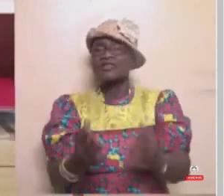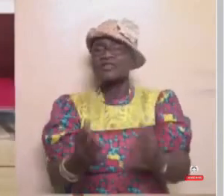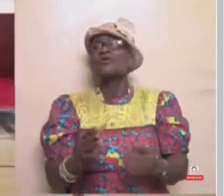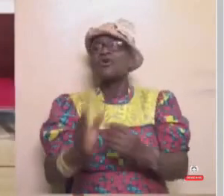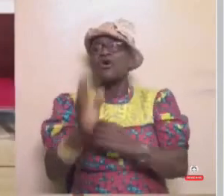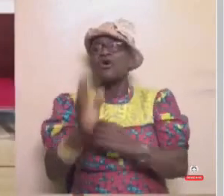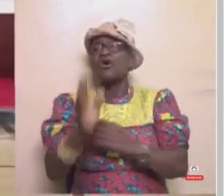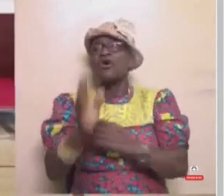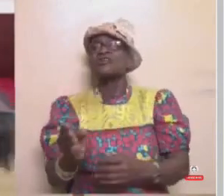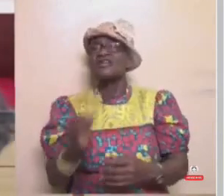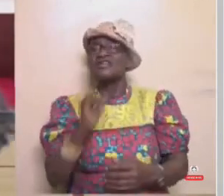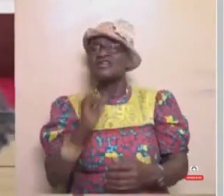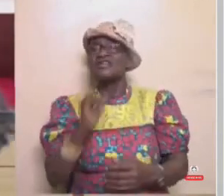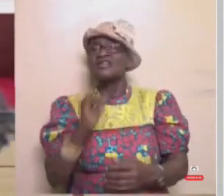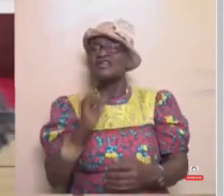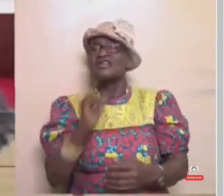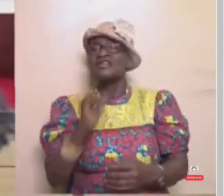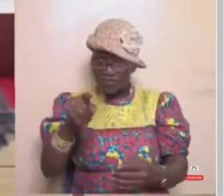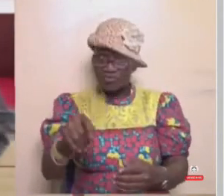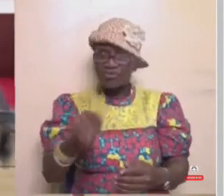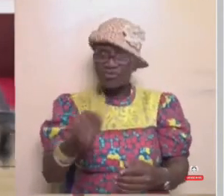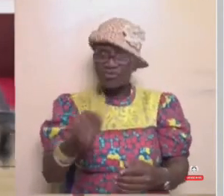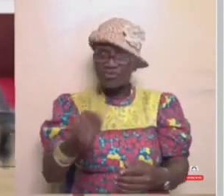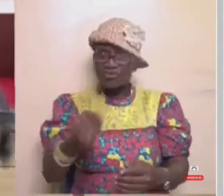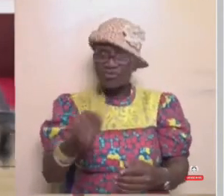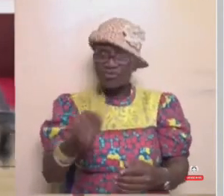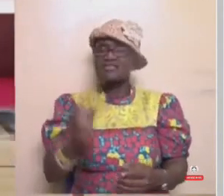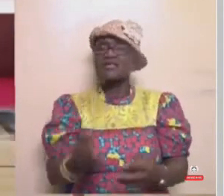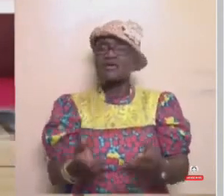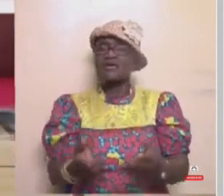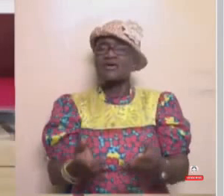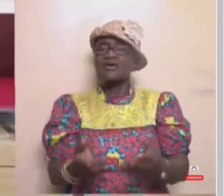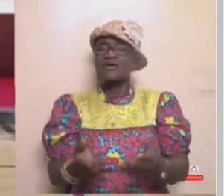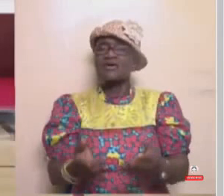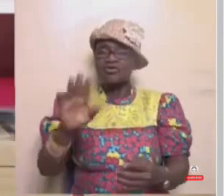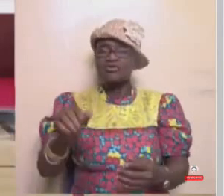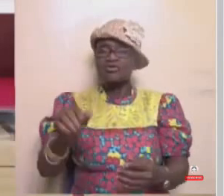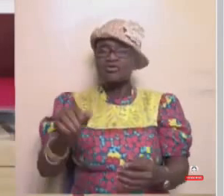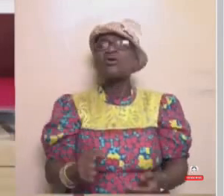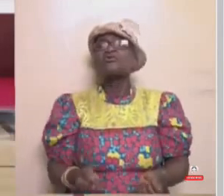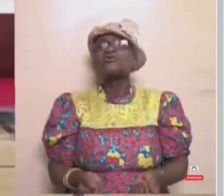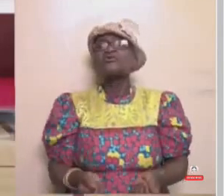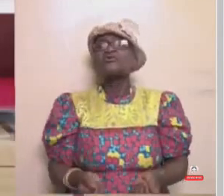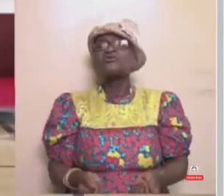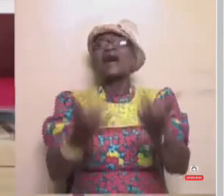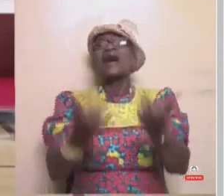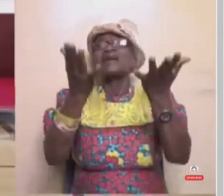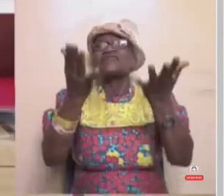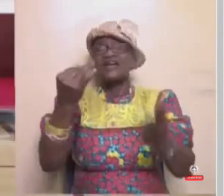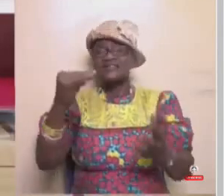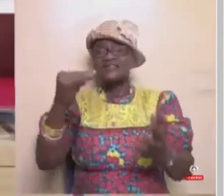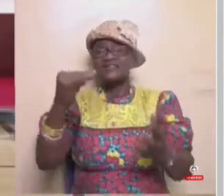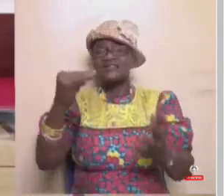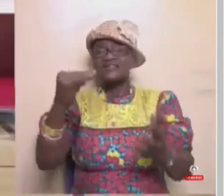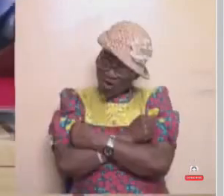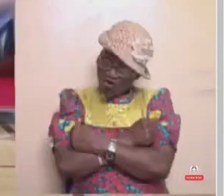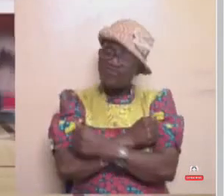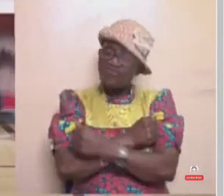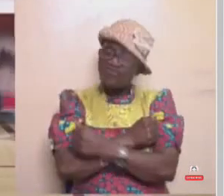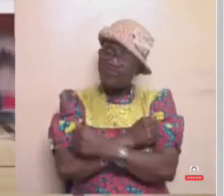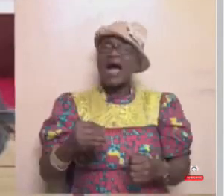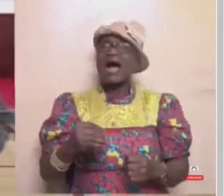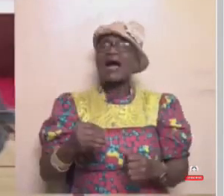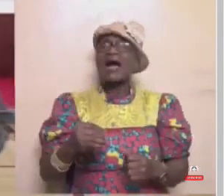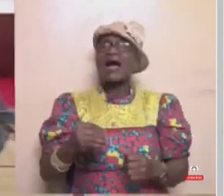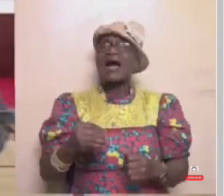you. He's waiting for your sacrifice of love, your sacrifice of commitment and dedication. And once